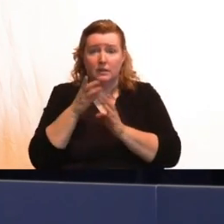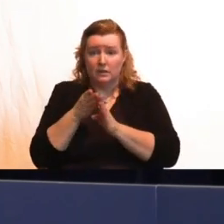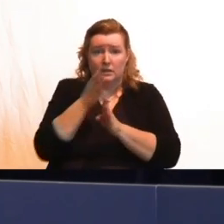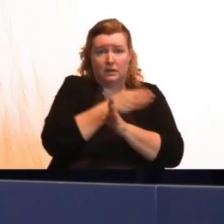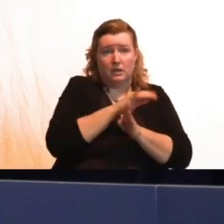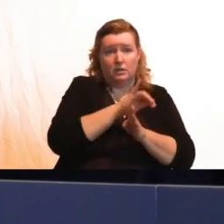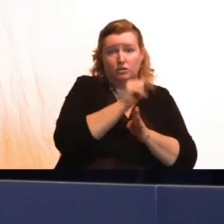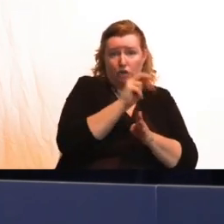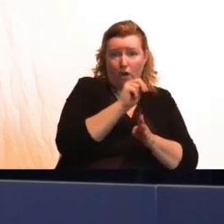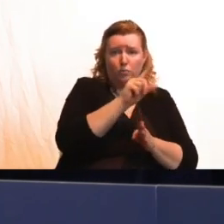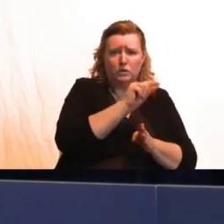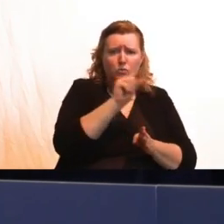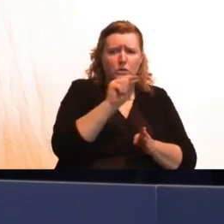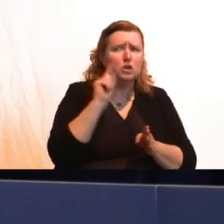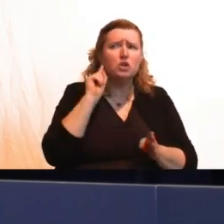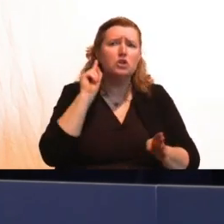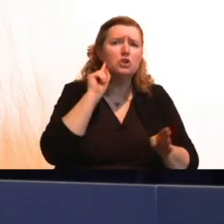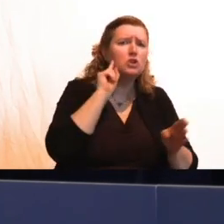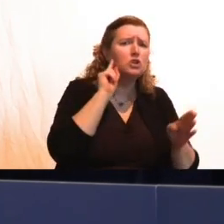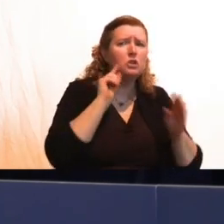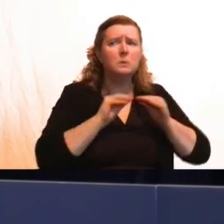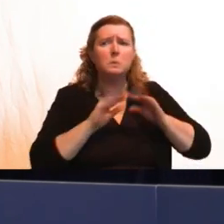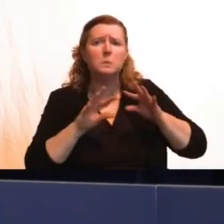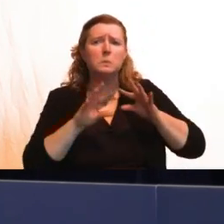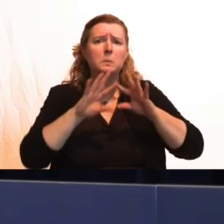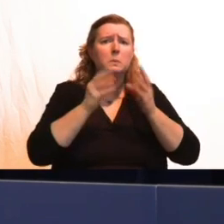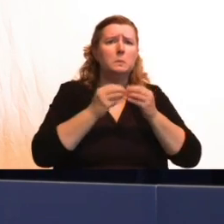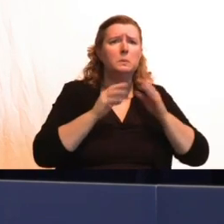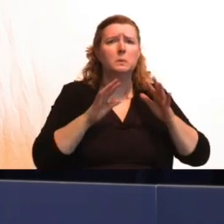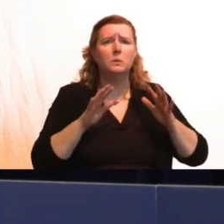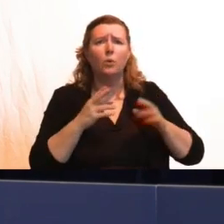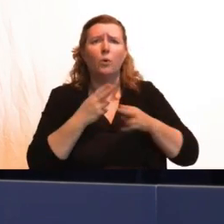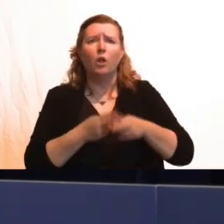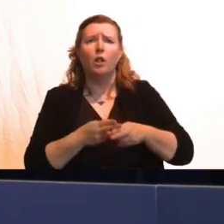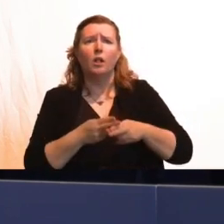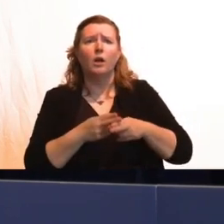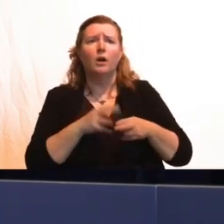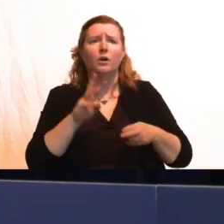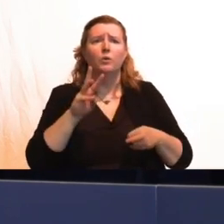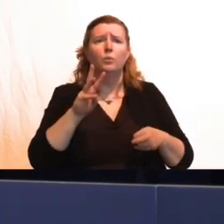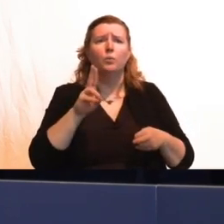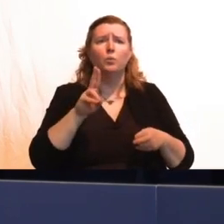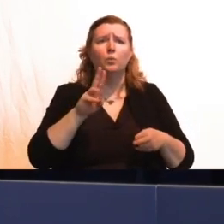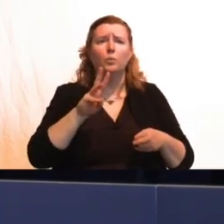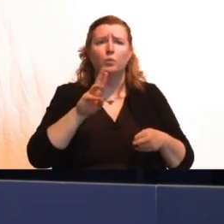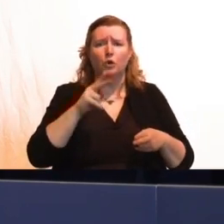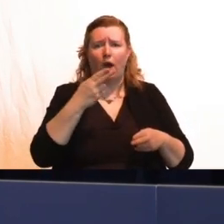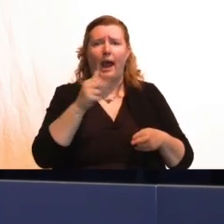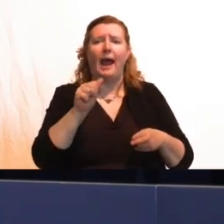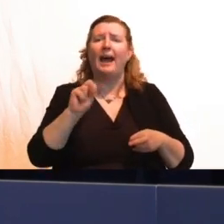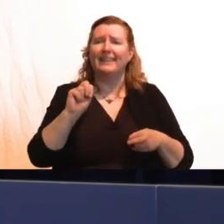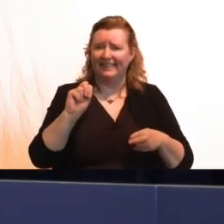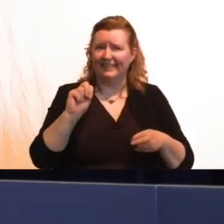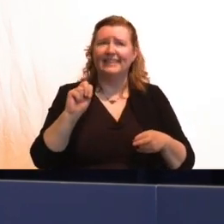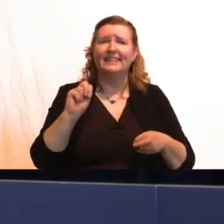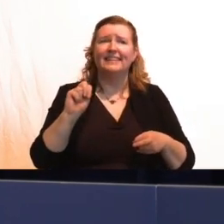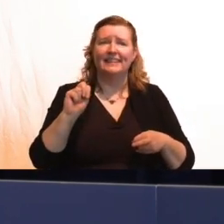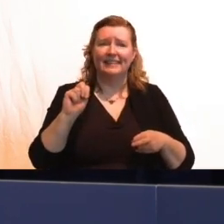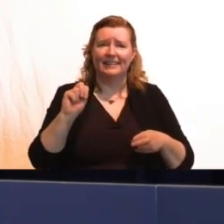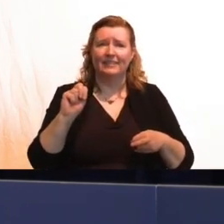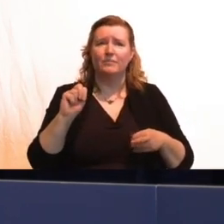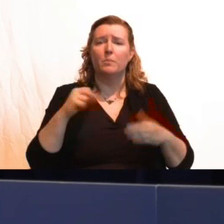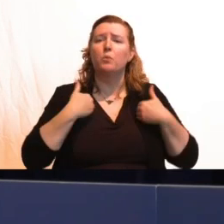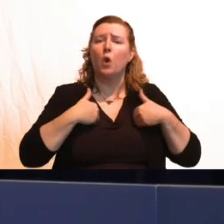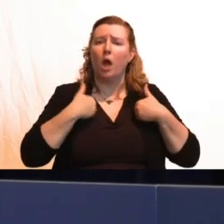Wuhan pneumonia. Throughout this pandemic, while we were all monitoring COVID, this team, the CDS